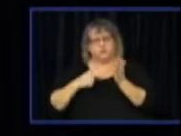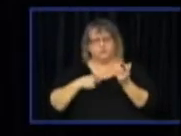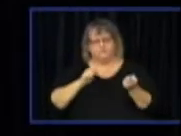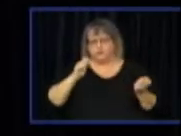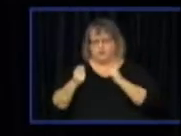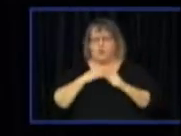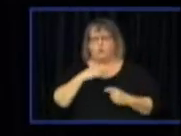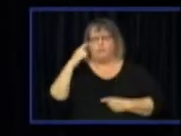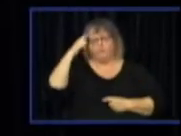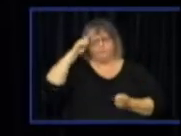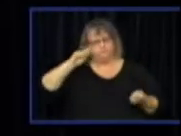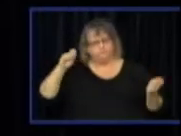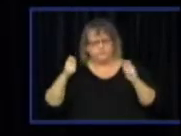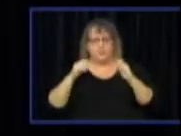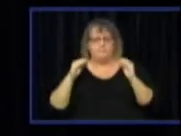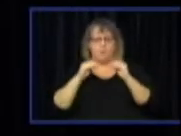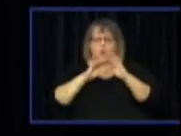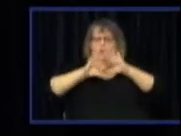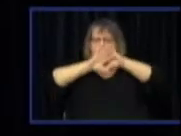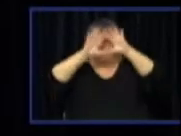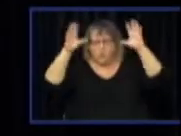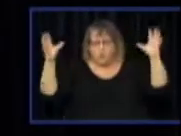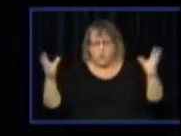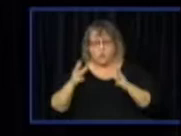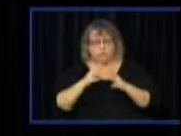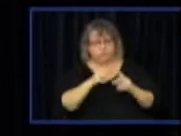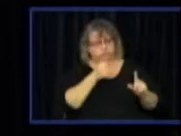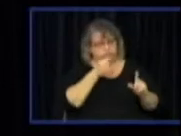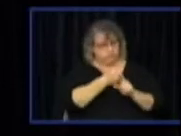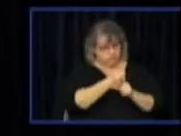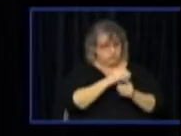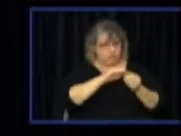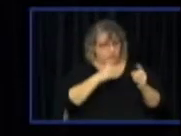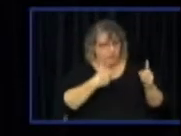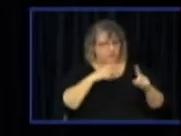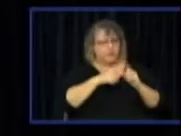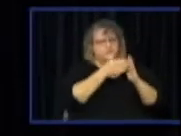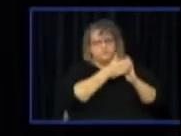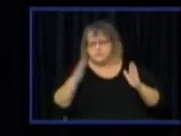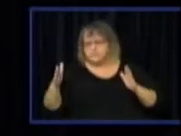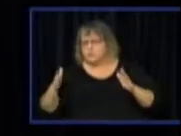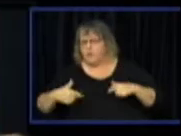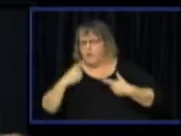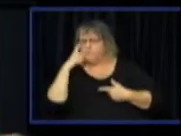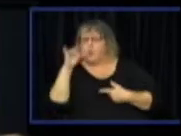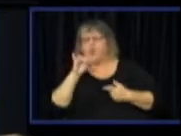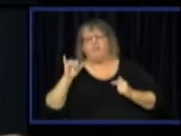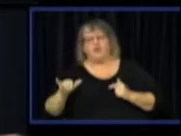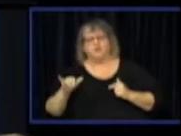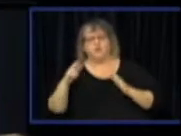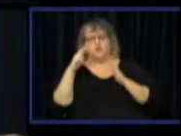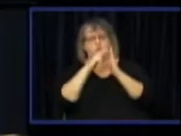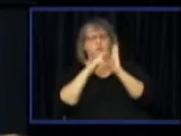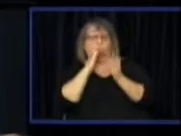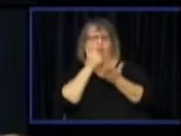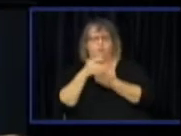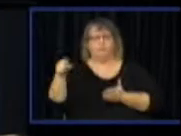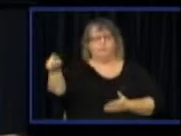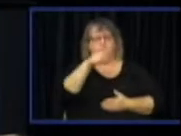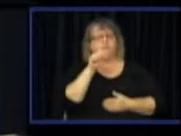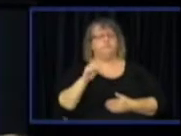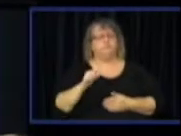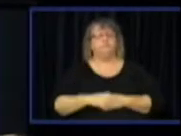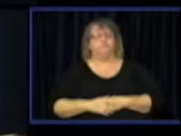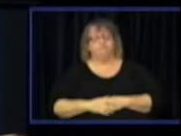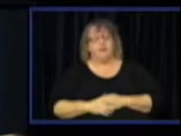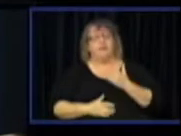change that and really get a much better understanding of what it means to live with stroke here in Hawaii. Mm-hmm. I think the registry does that. Yes,